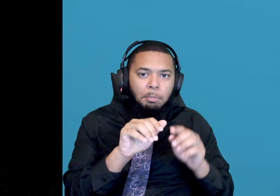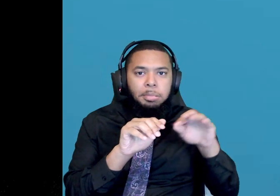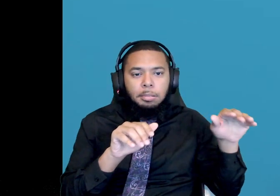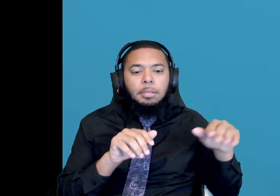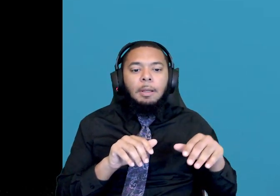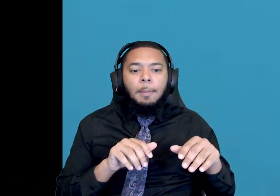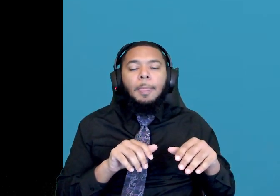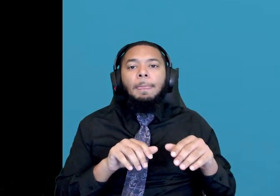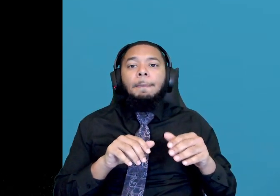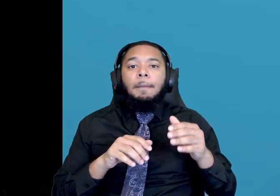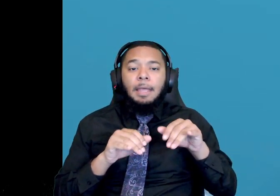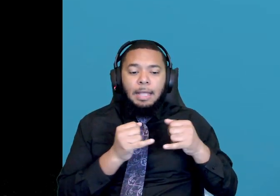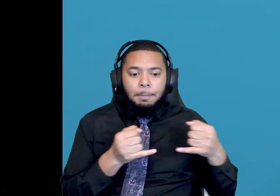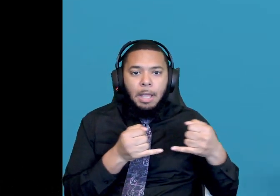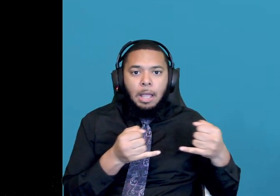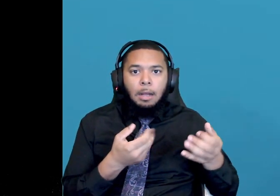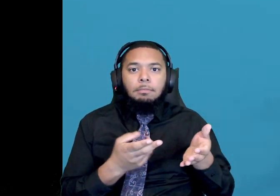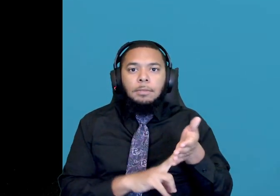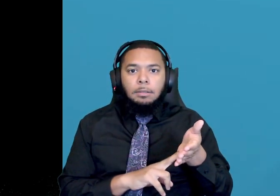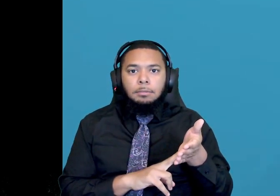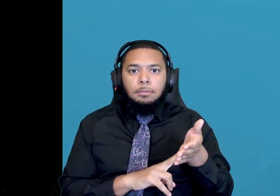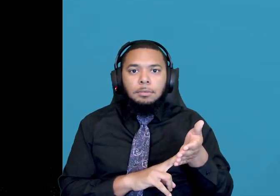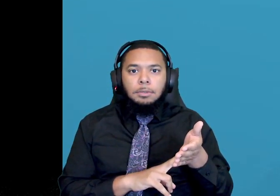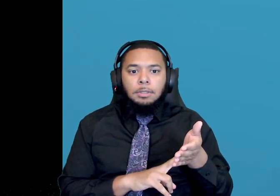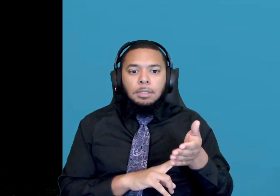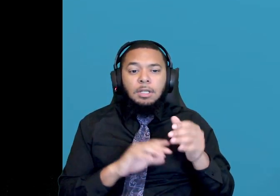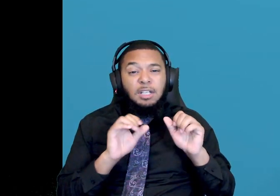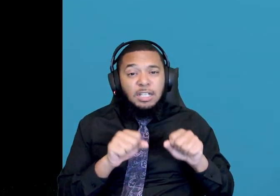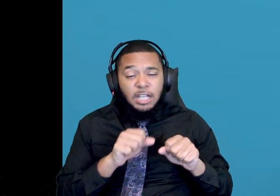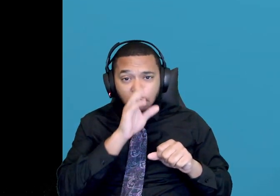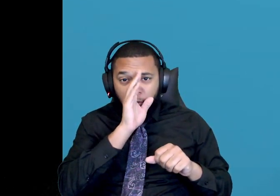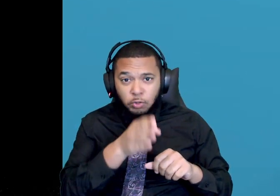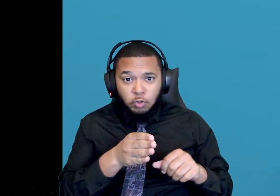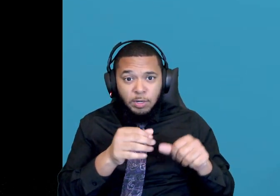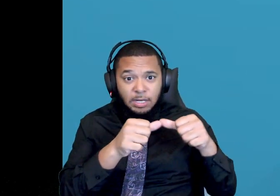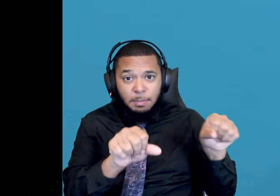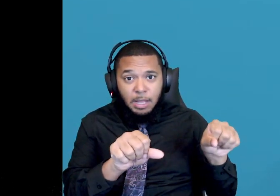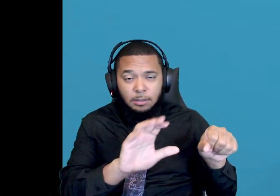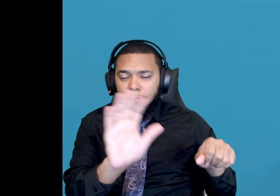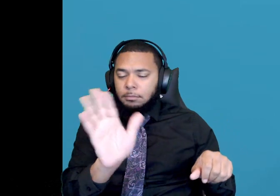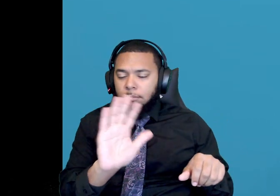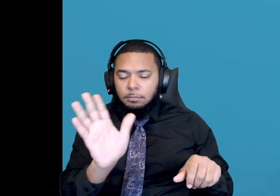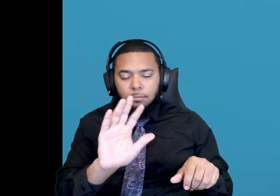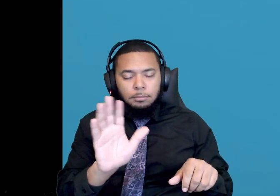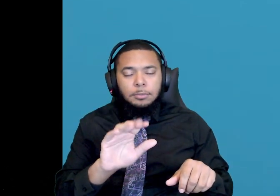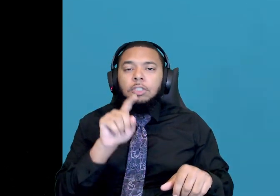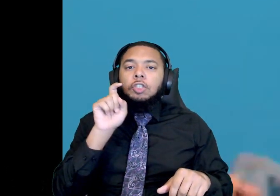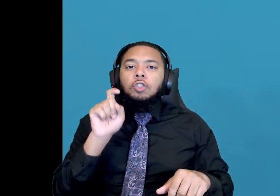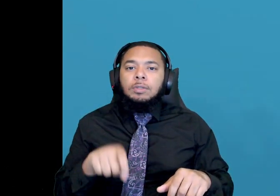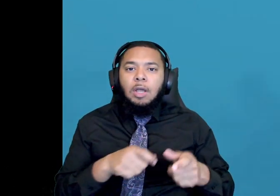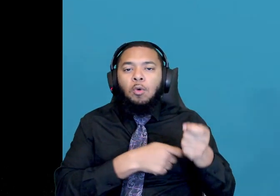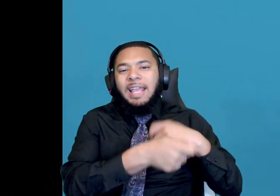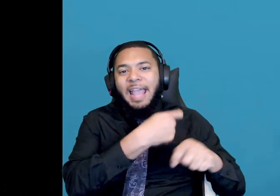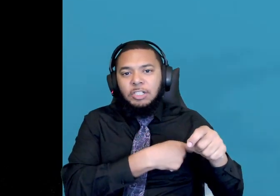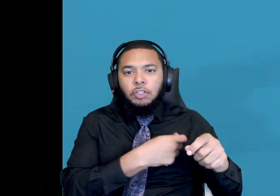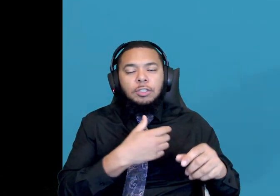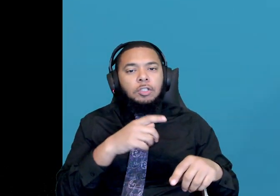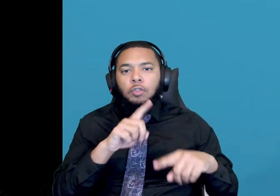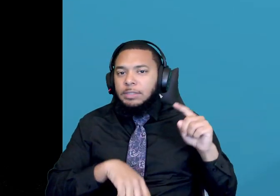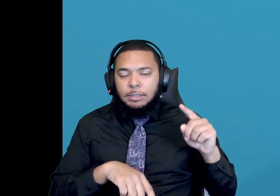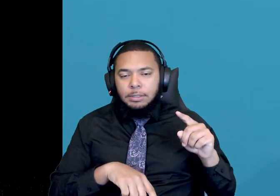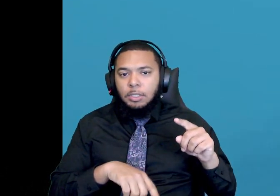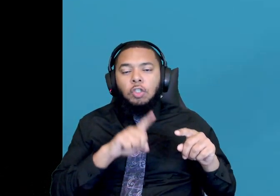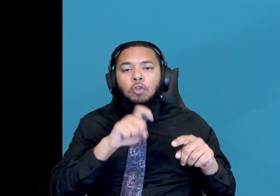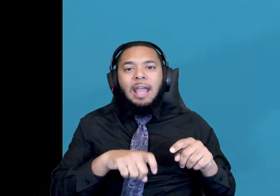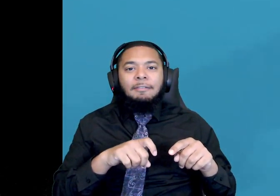$42.11. But you can't just cash a check like this. You have to do what's called endorsing it. So if you do get a paper